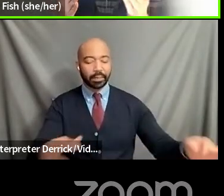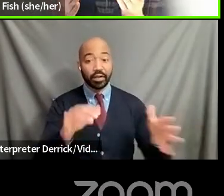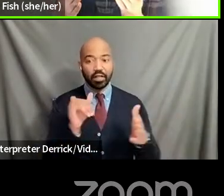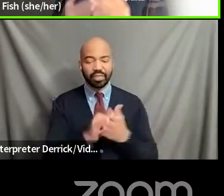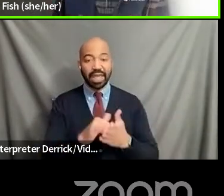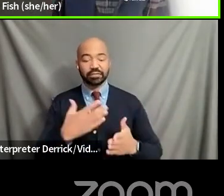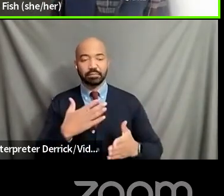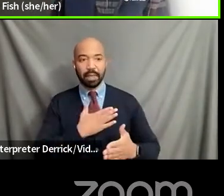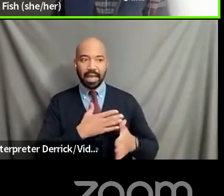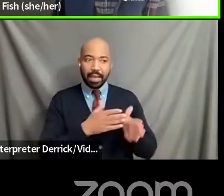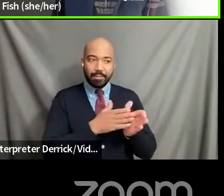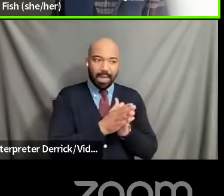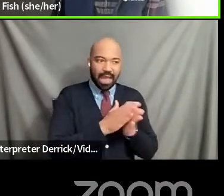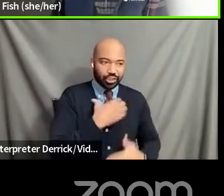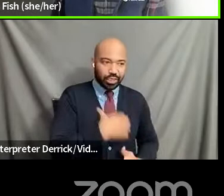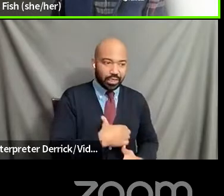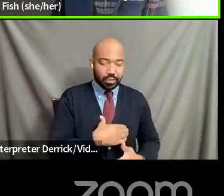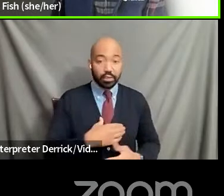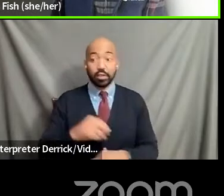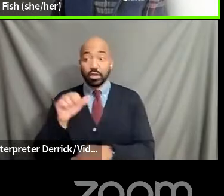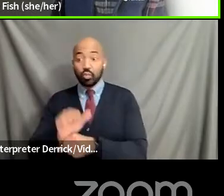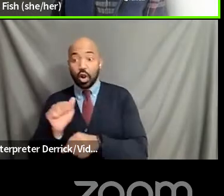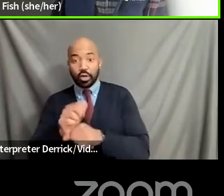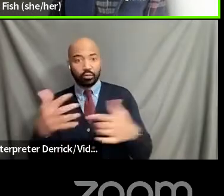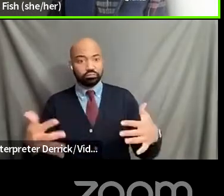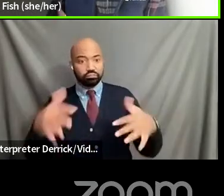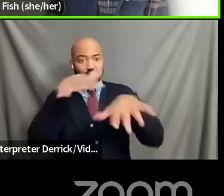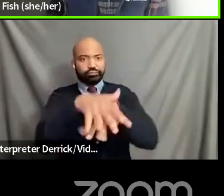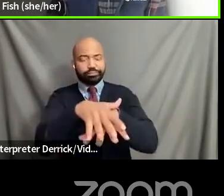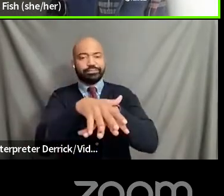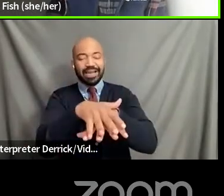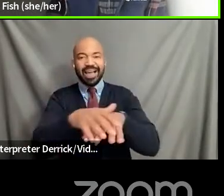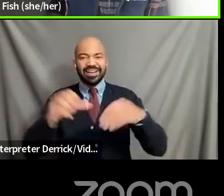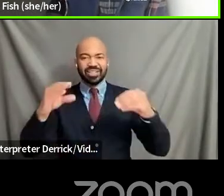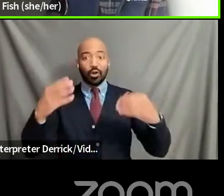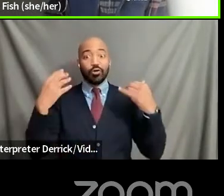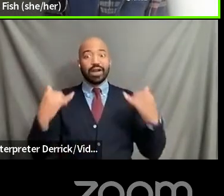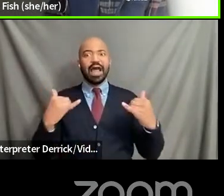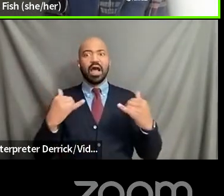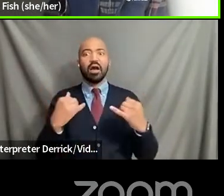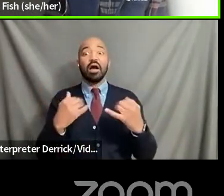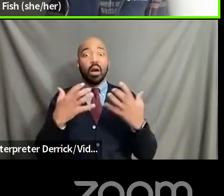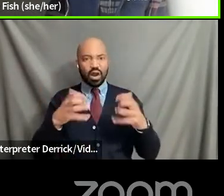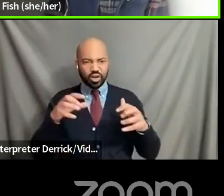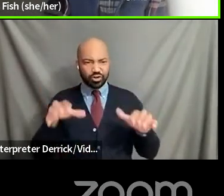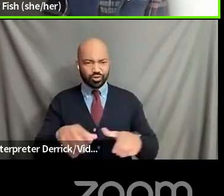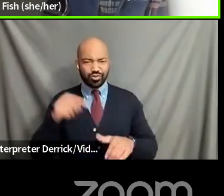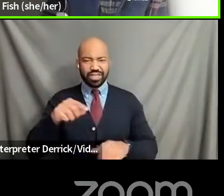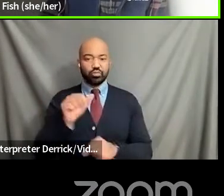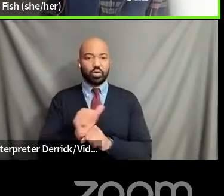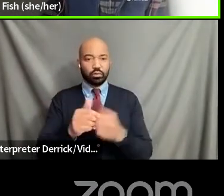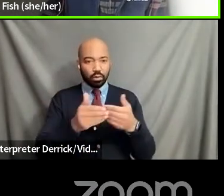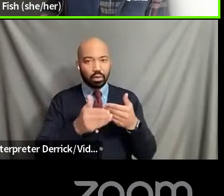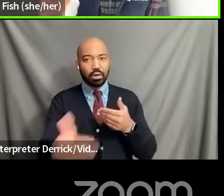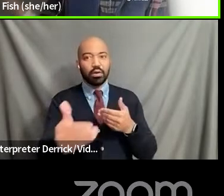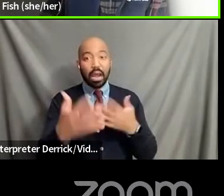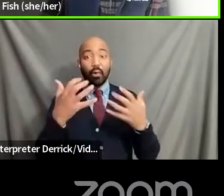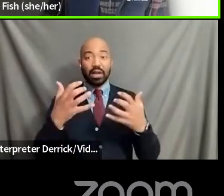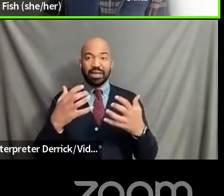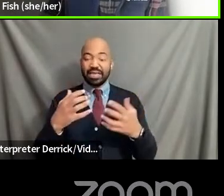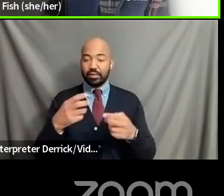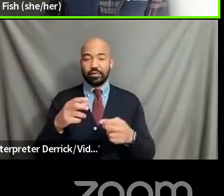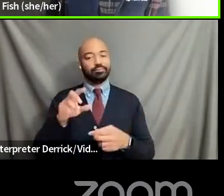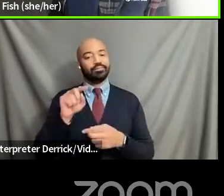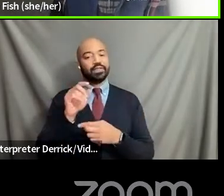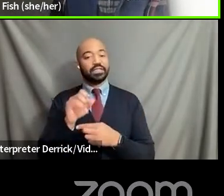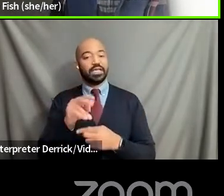with my work. And that's really driving me to the point where I'm like, okay, I actually want to do this for the long haul. I want to become like a tenured professor working on